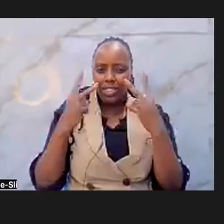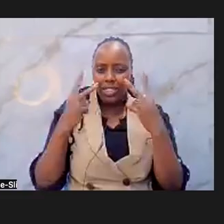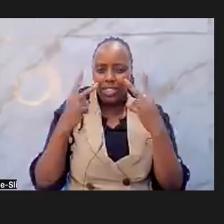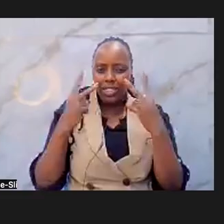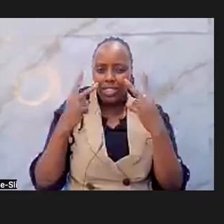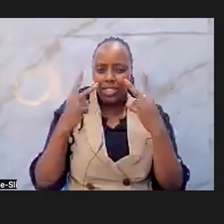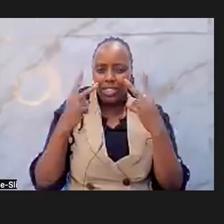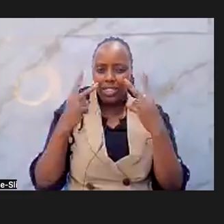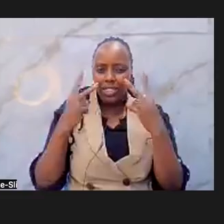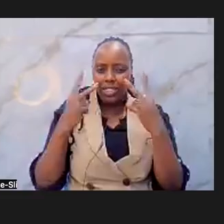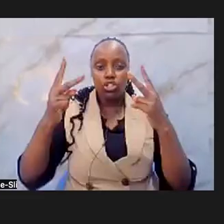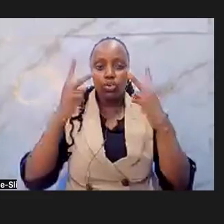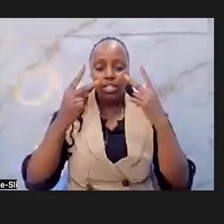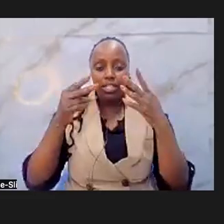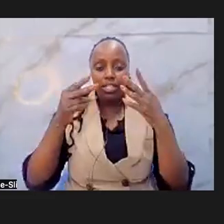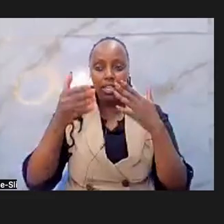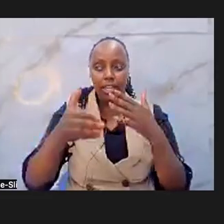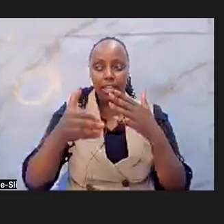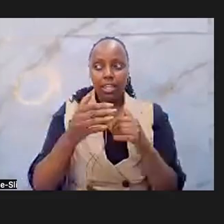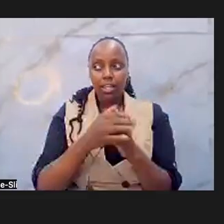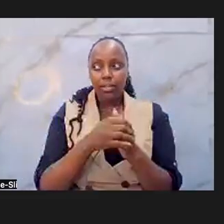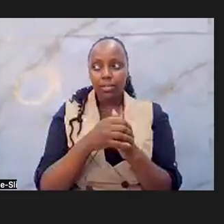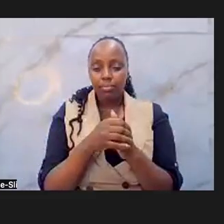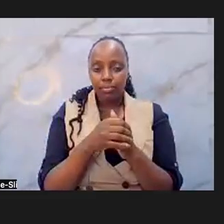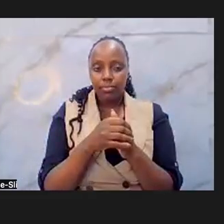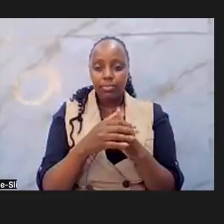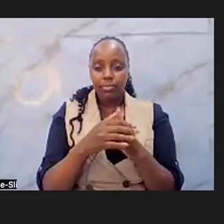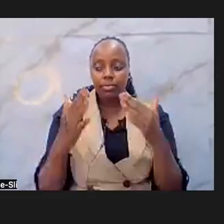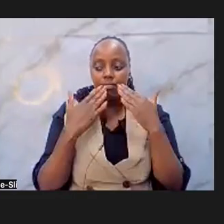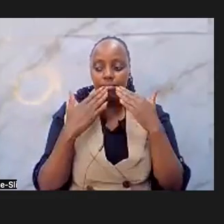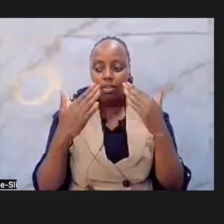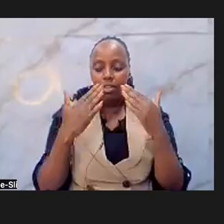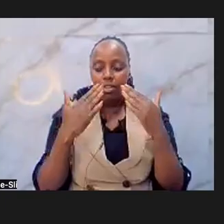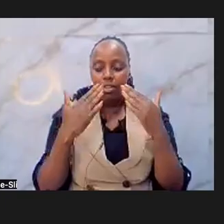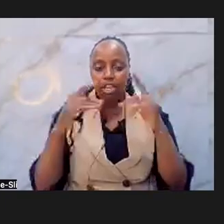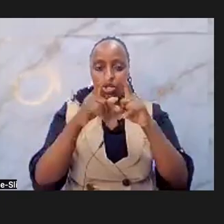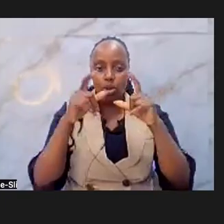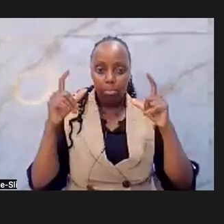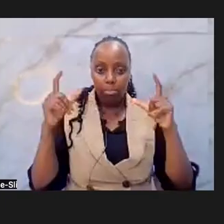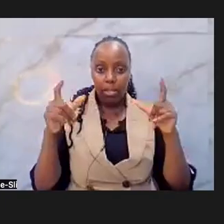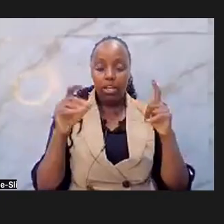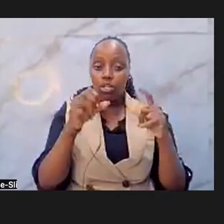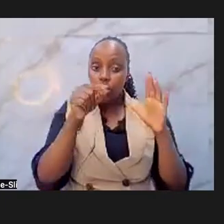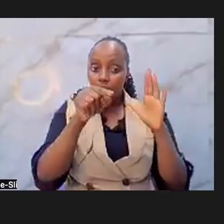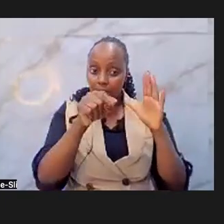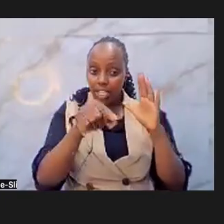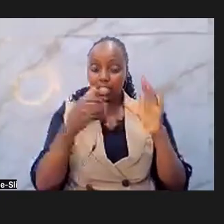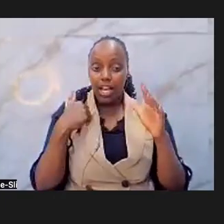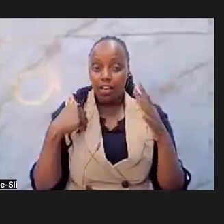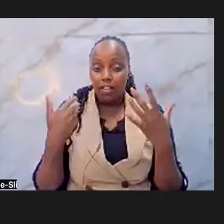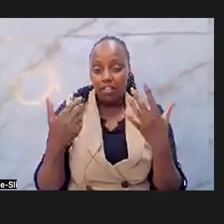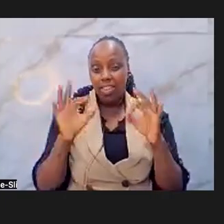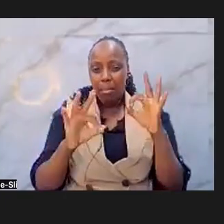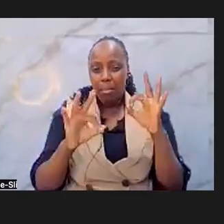Thank you so much. So the Model Health Facility is just a health facility that provides the routine care that all facilities